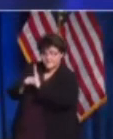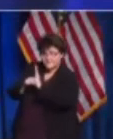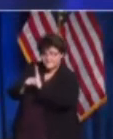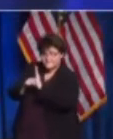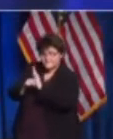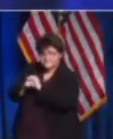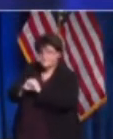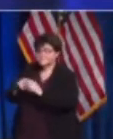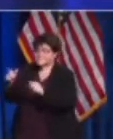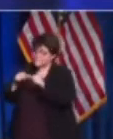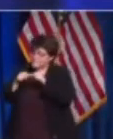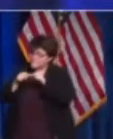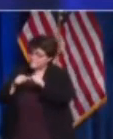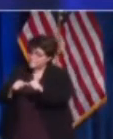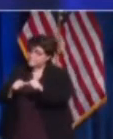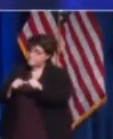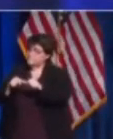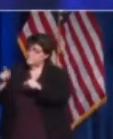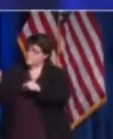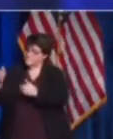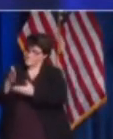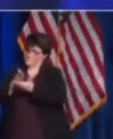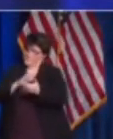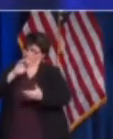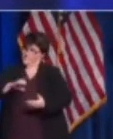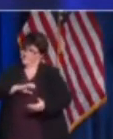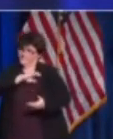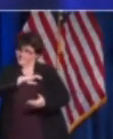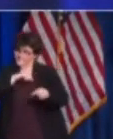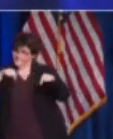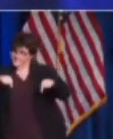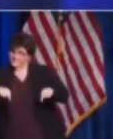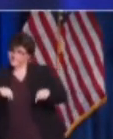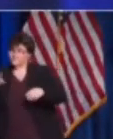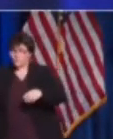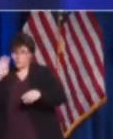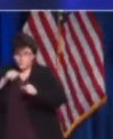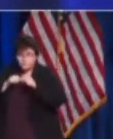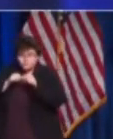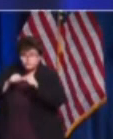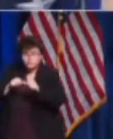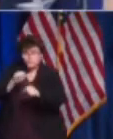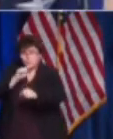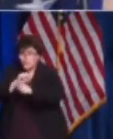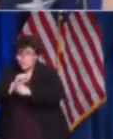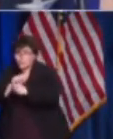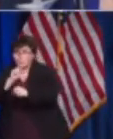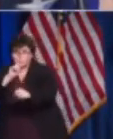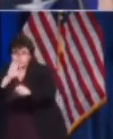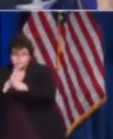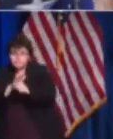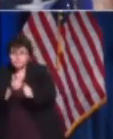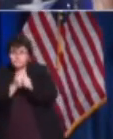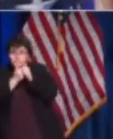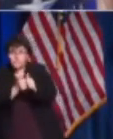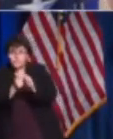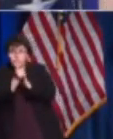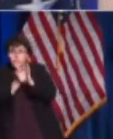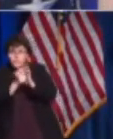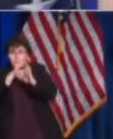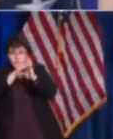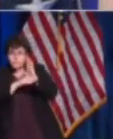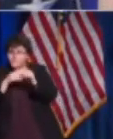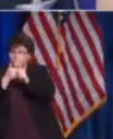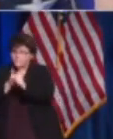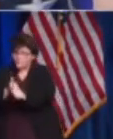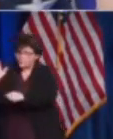long as you continue a citizen thereof, and that you will faithfully discharge, according to law, the duties of the office of Lieutenant Governor to